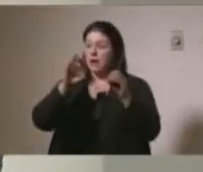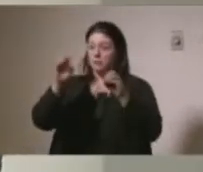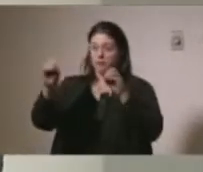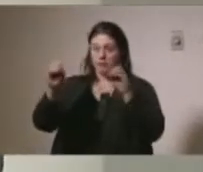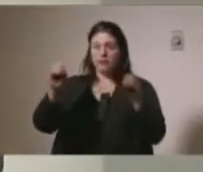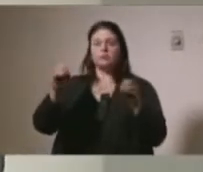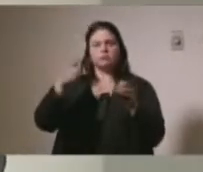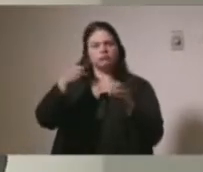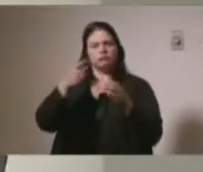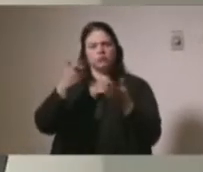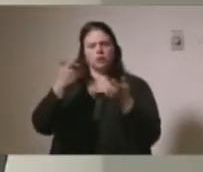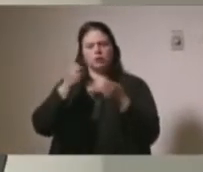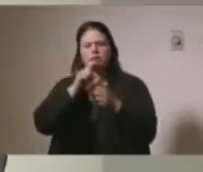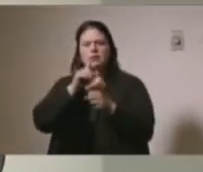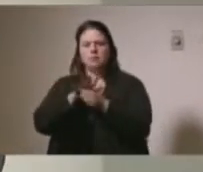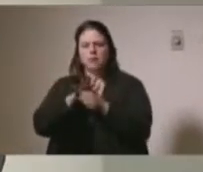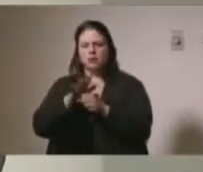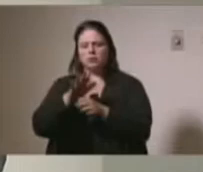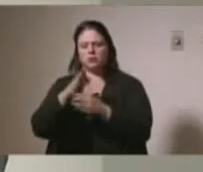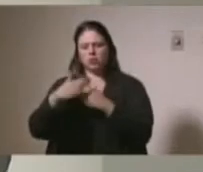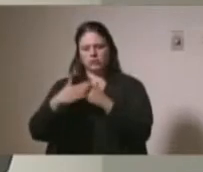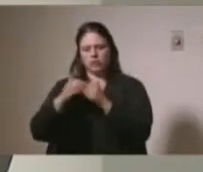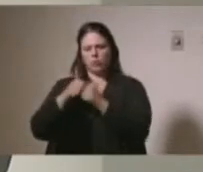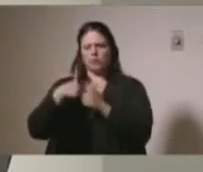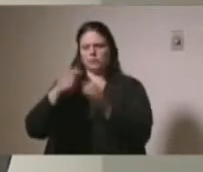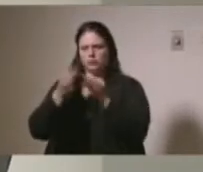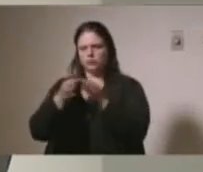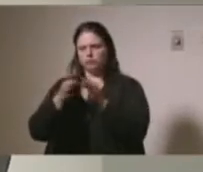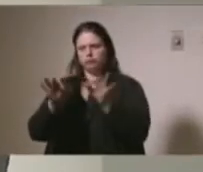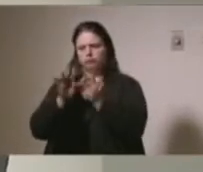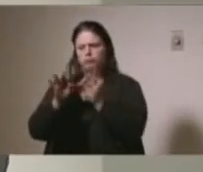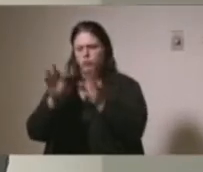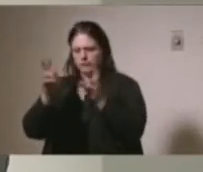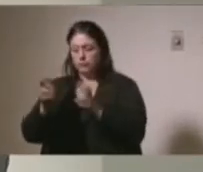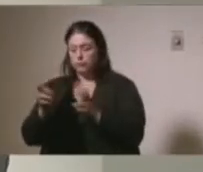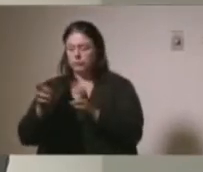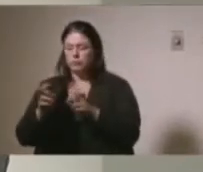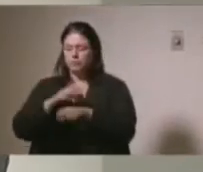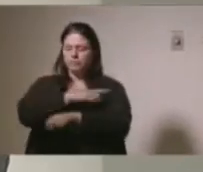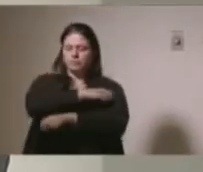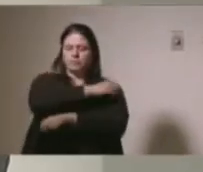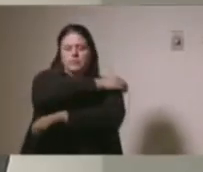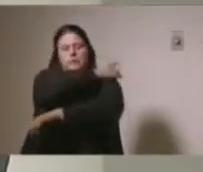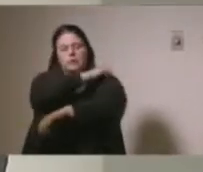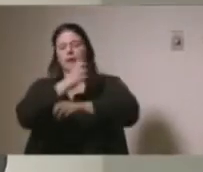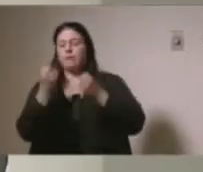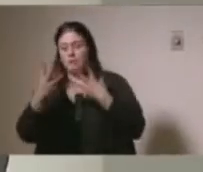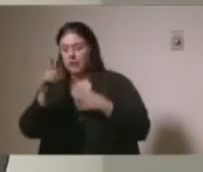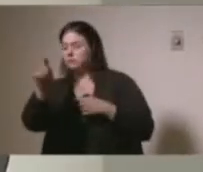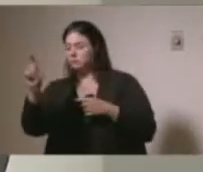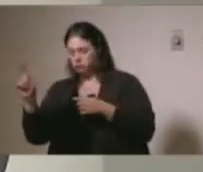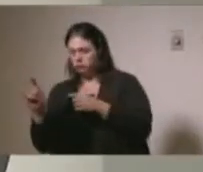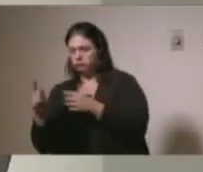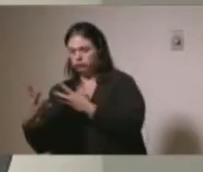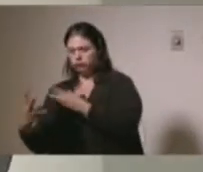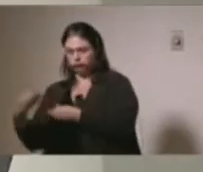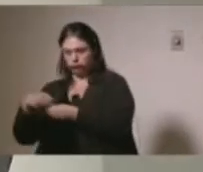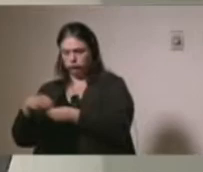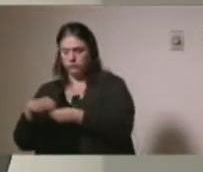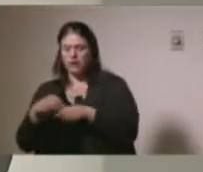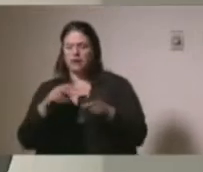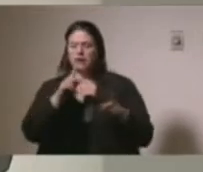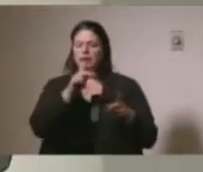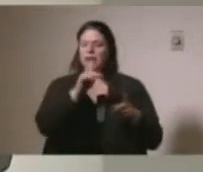important issues. Kiwi Bank isn't as well organised as the rest of the Post group, but its